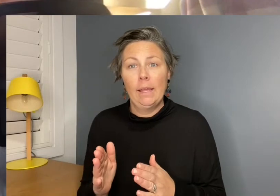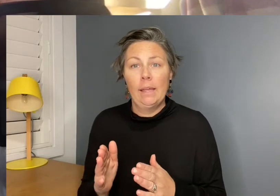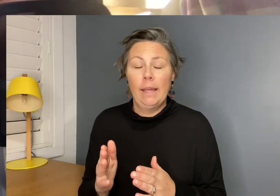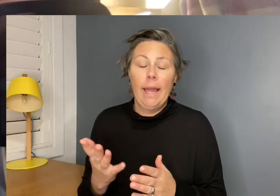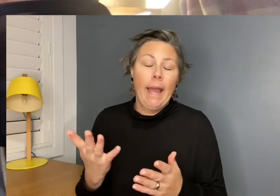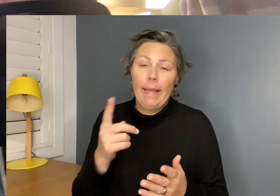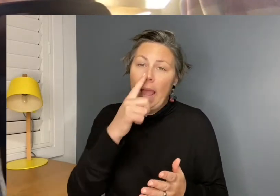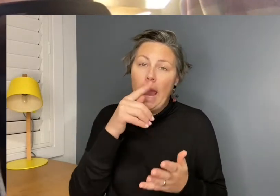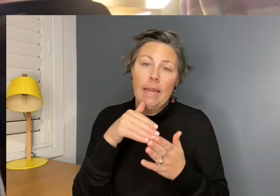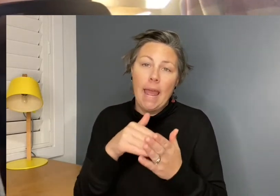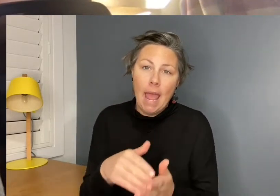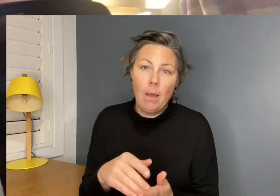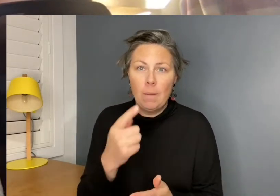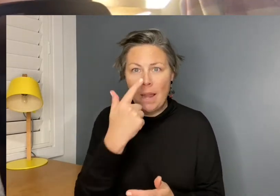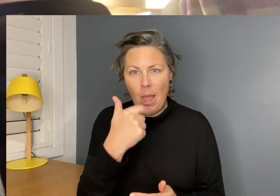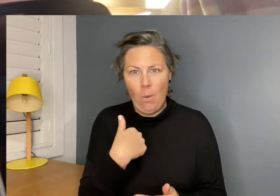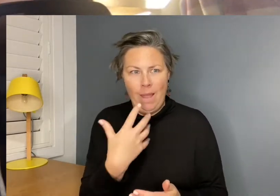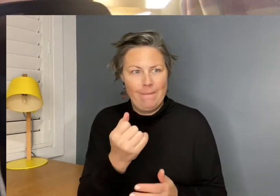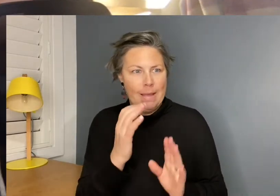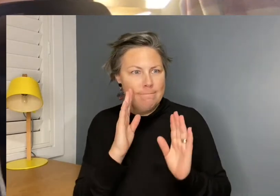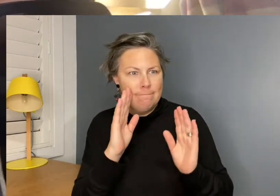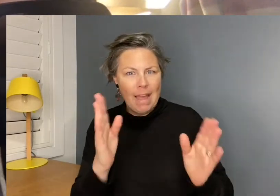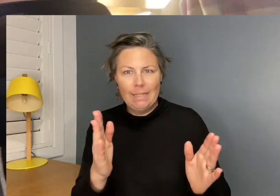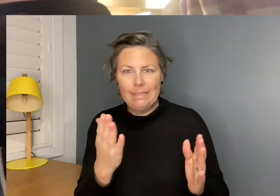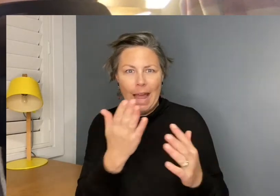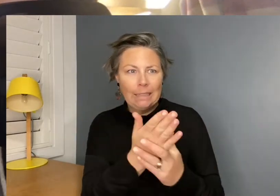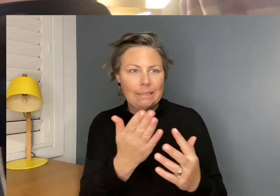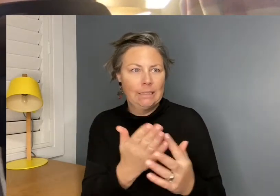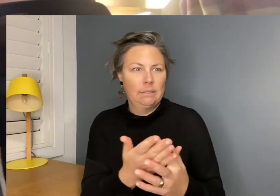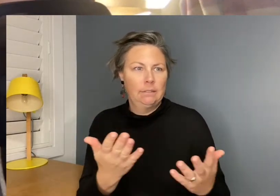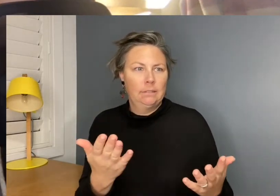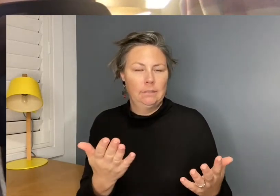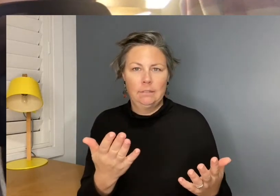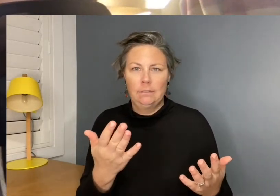to amazing healthcare and hospitals and doctors that we have to